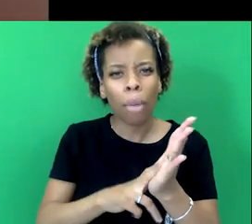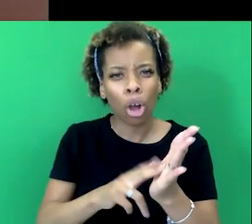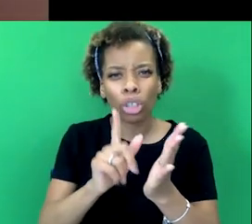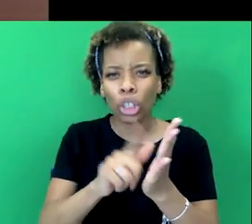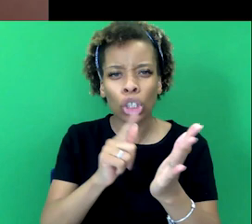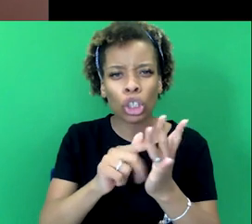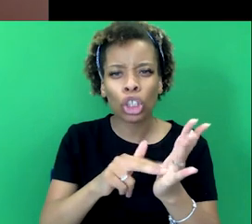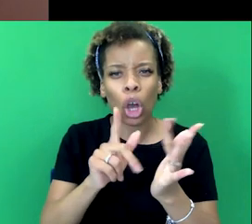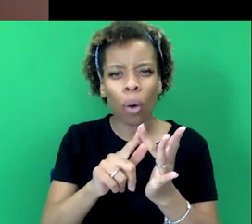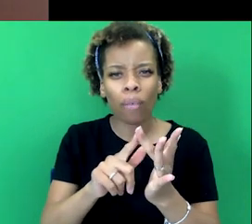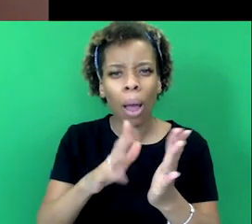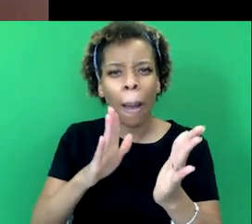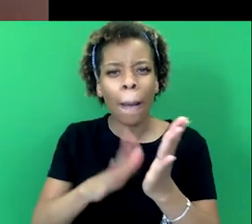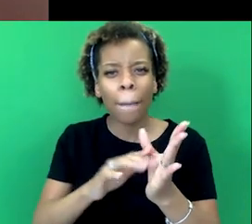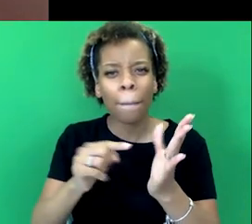Matthew McConaughey,